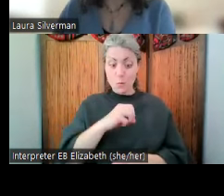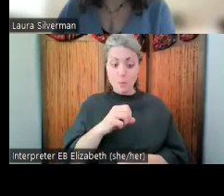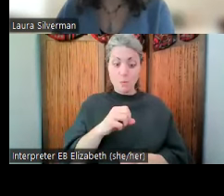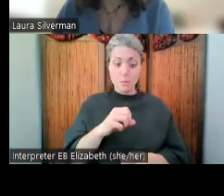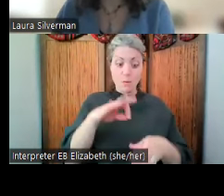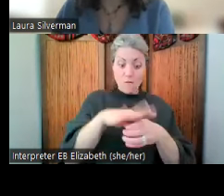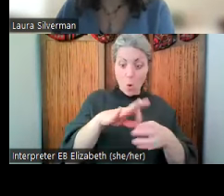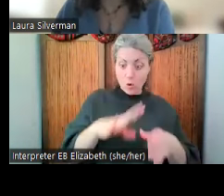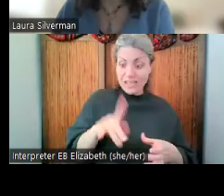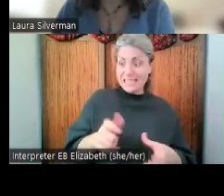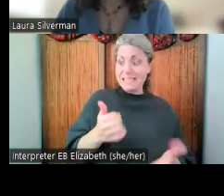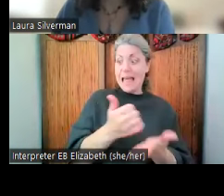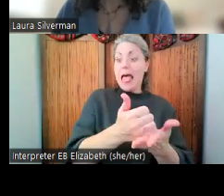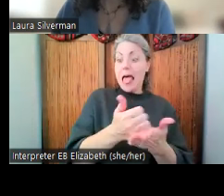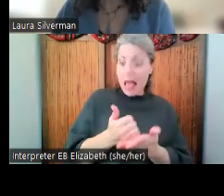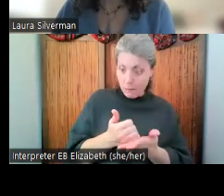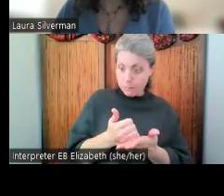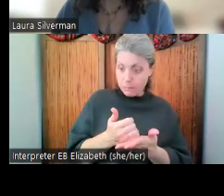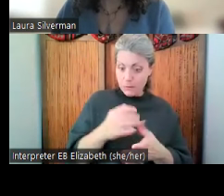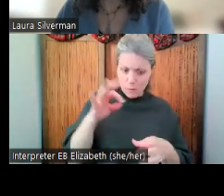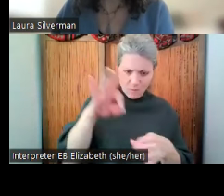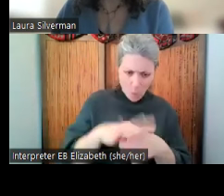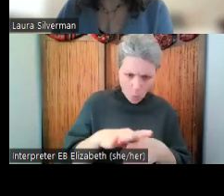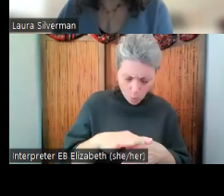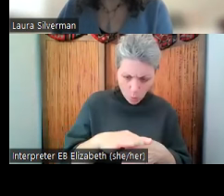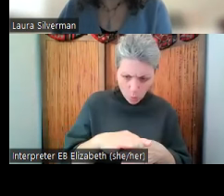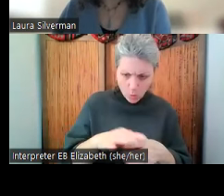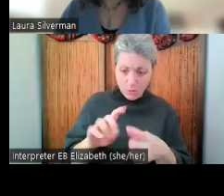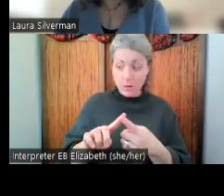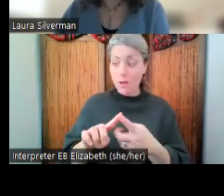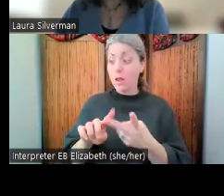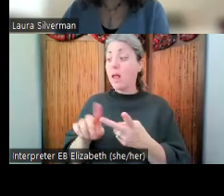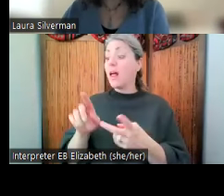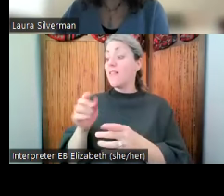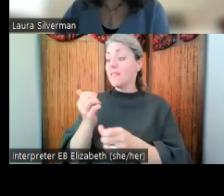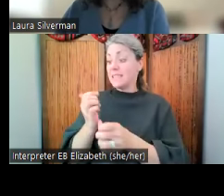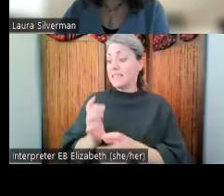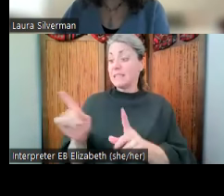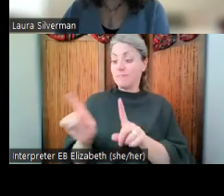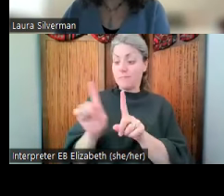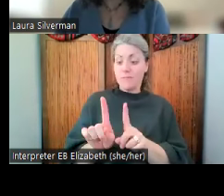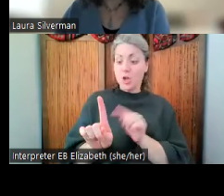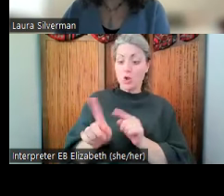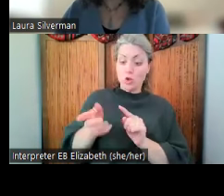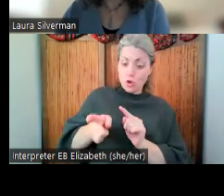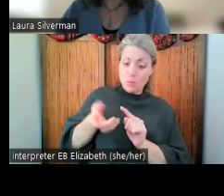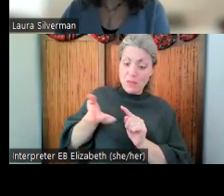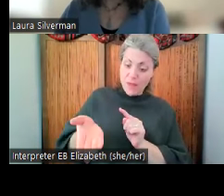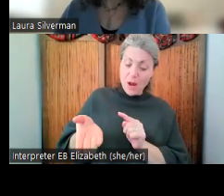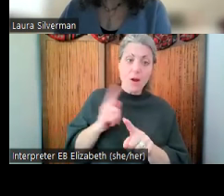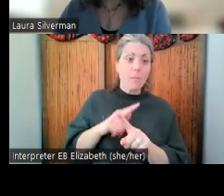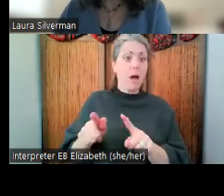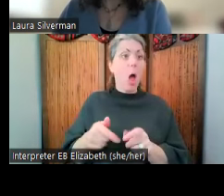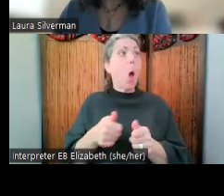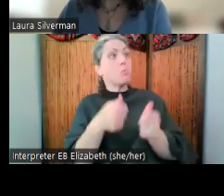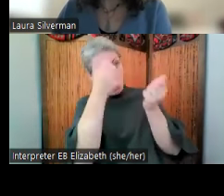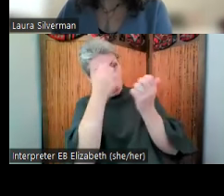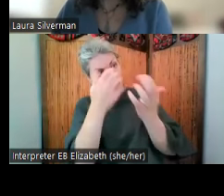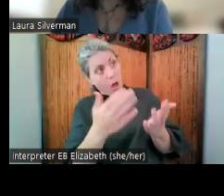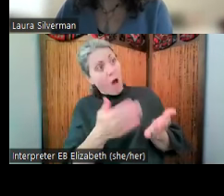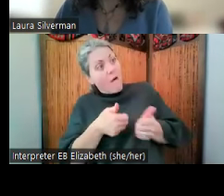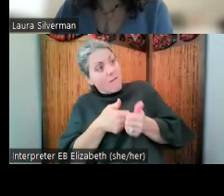if they do have an assistant. The assistant should be present and available, but really follow the voter's lead and only